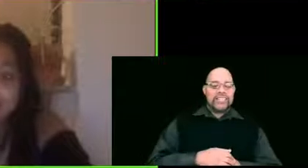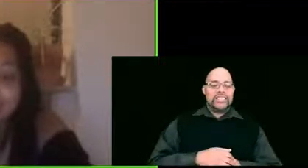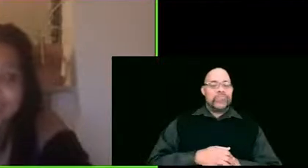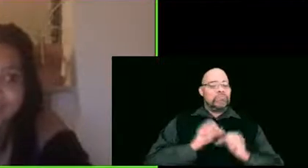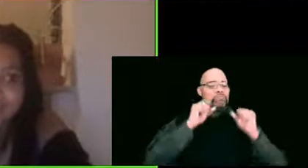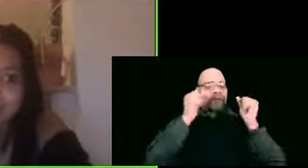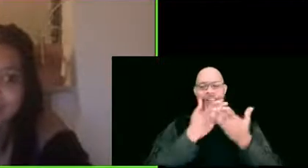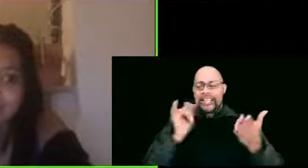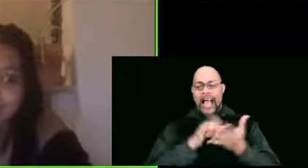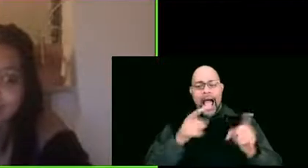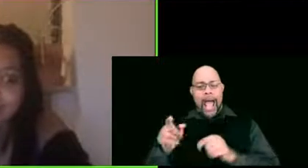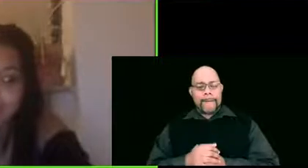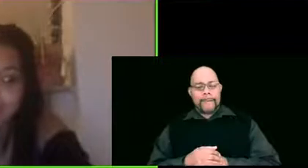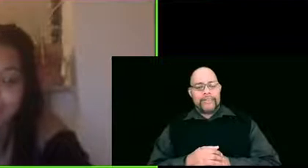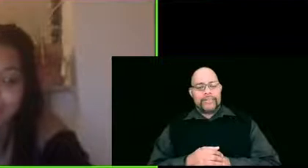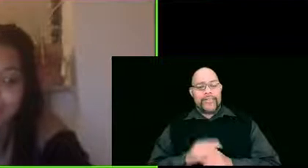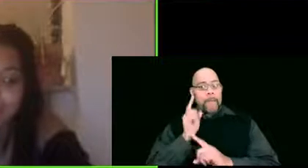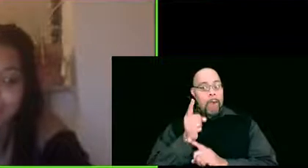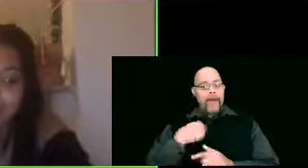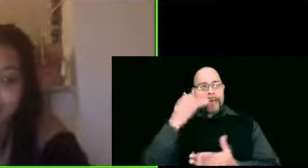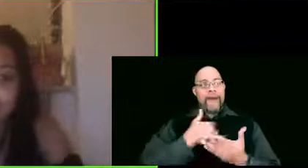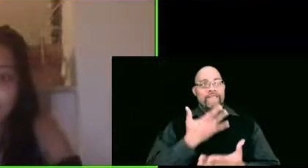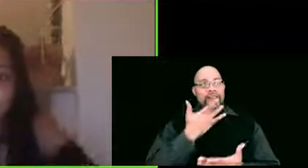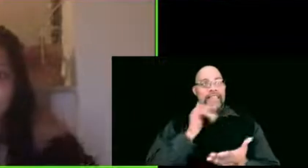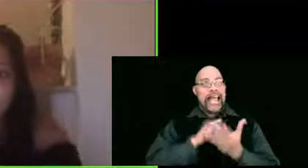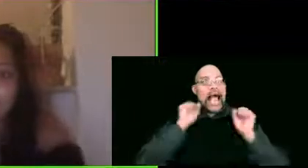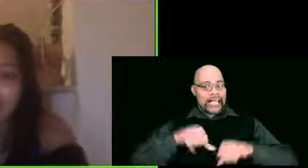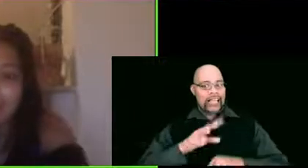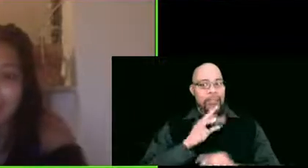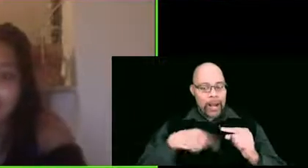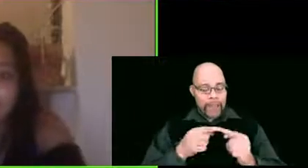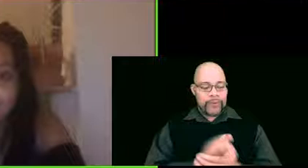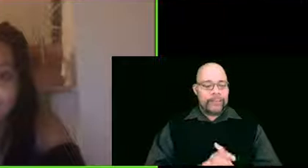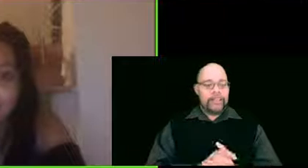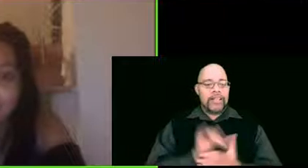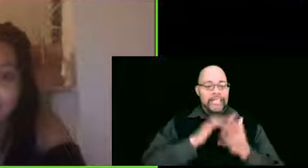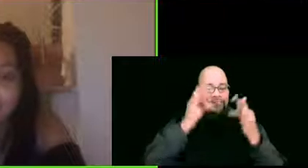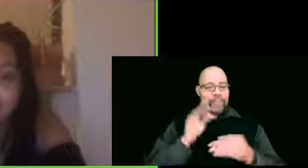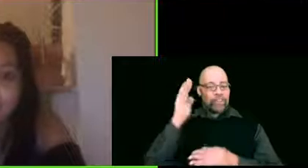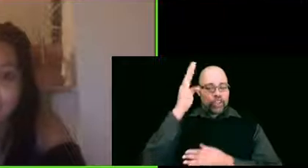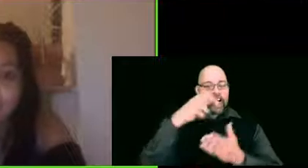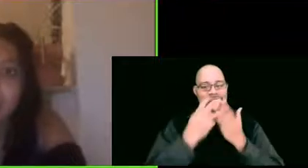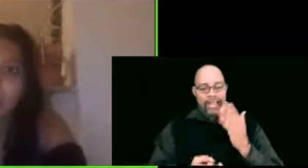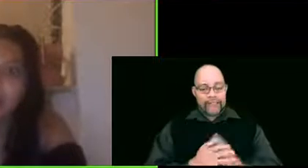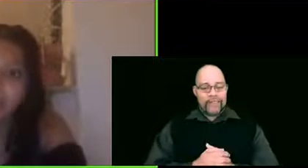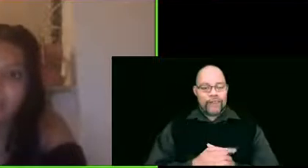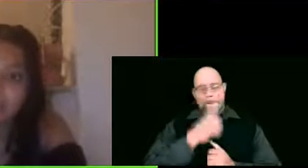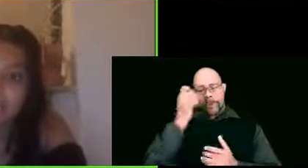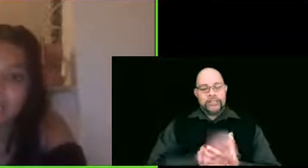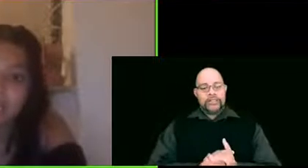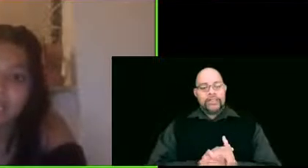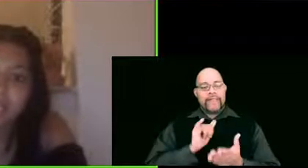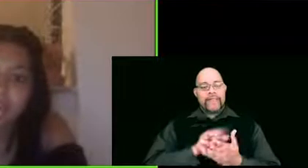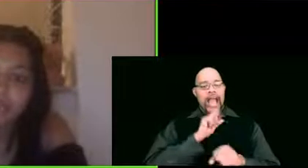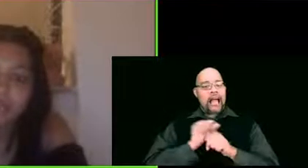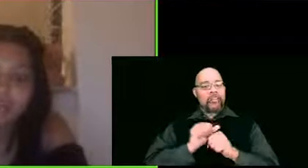really, really fascinating stuff going on at the moment. I think my favorite one that I can talk about would be definitely the shark tagging work, just